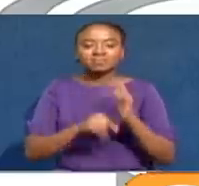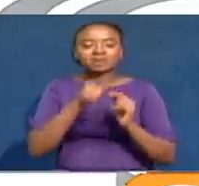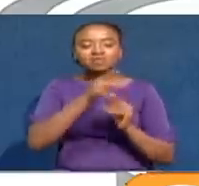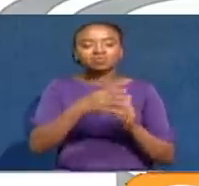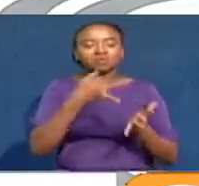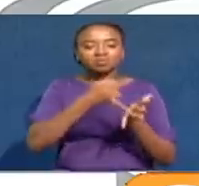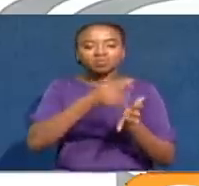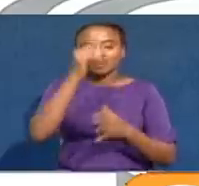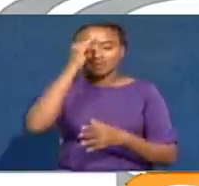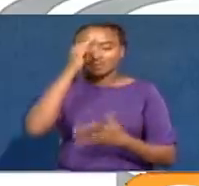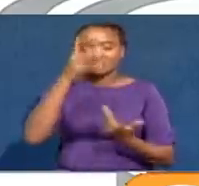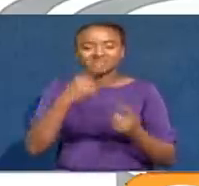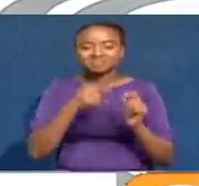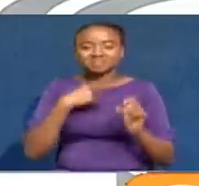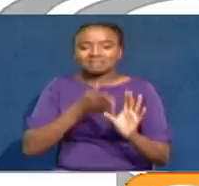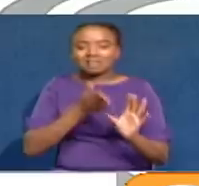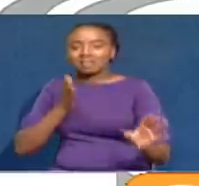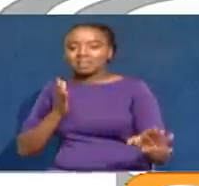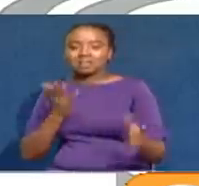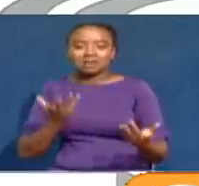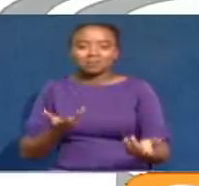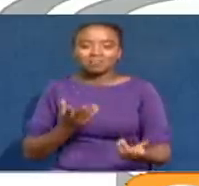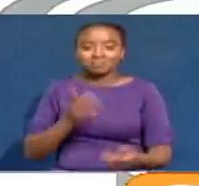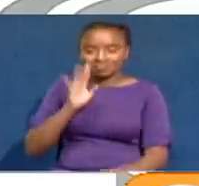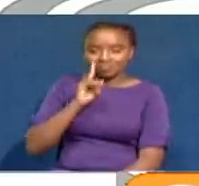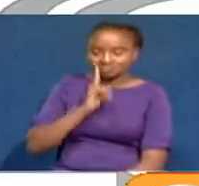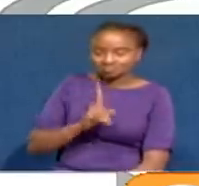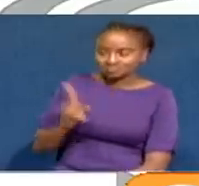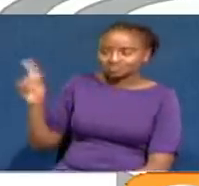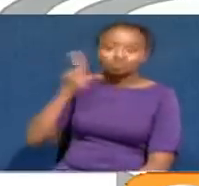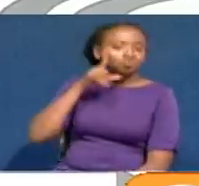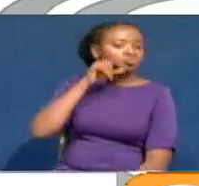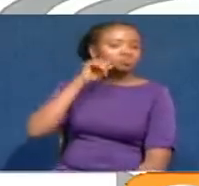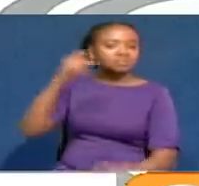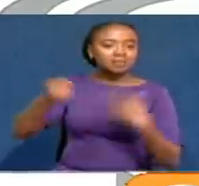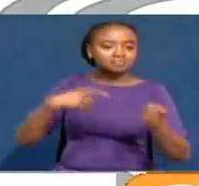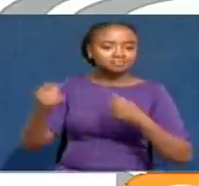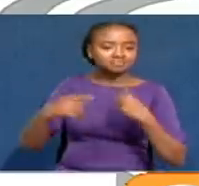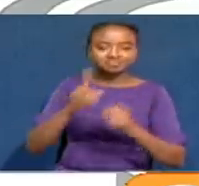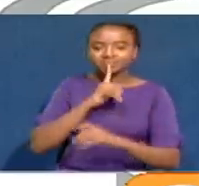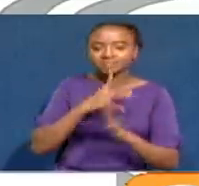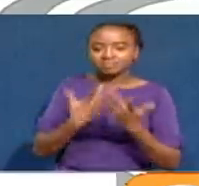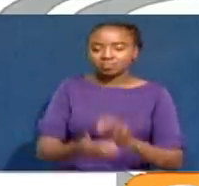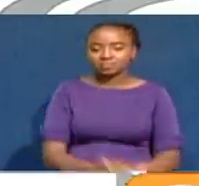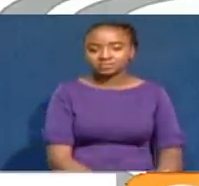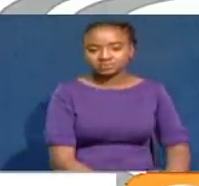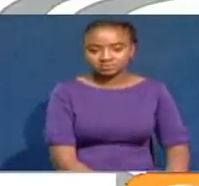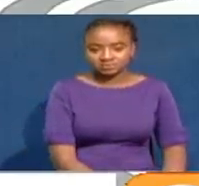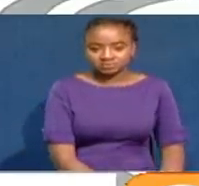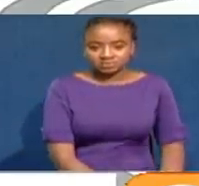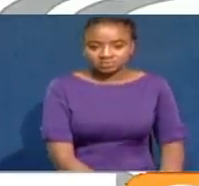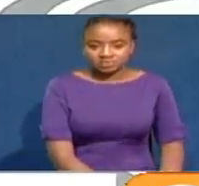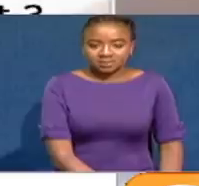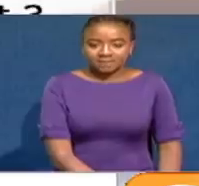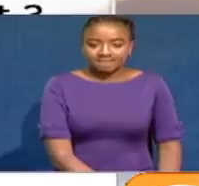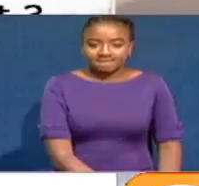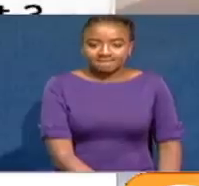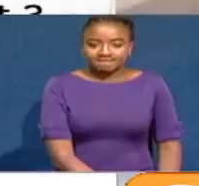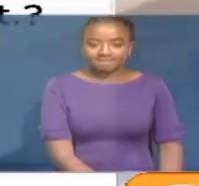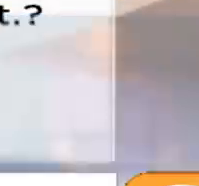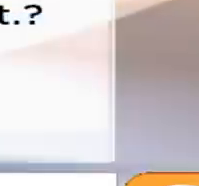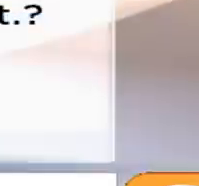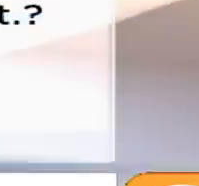on there? Let's take a look at some tweets on the magic wall. Why don't we? I ought to have given that point, Jeff. Hold on. Okay. Let's get some feedback. Edwin says, kindly